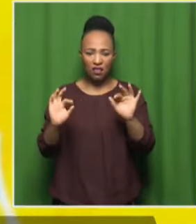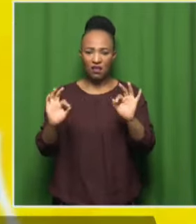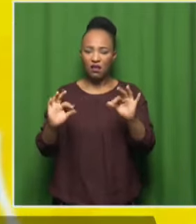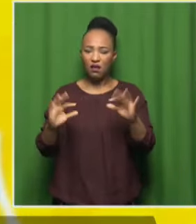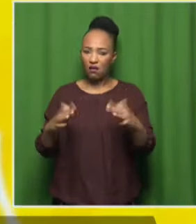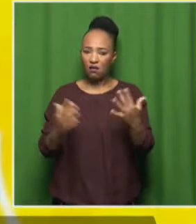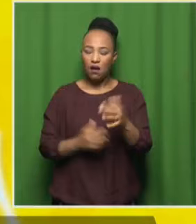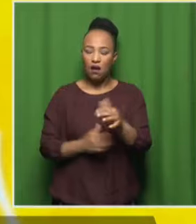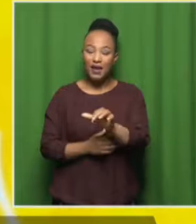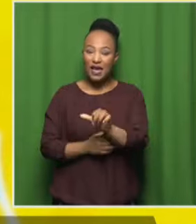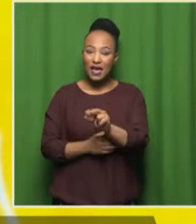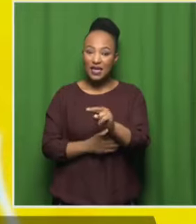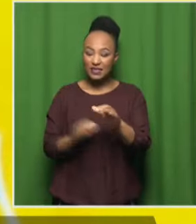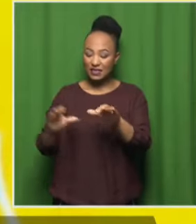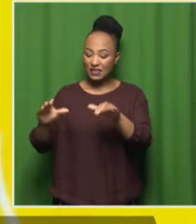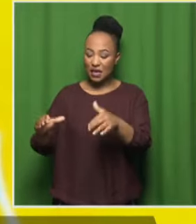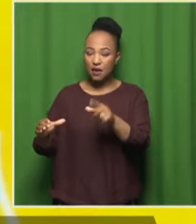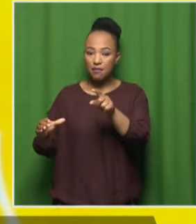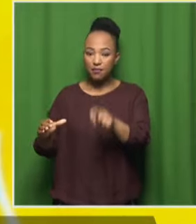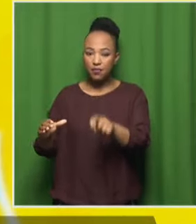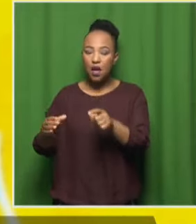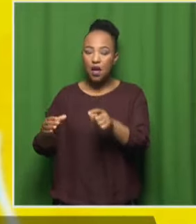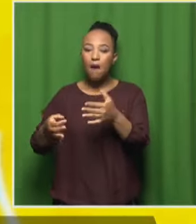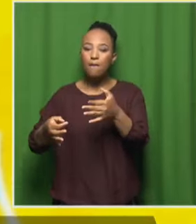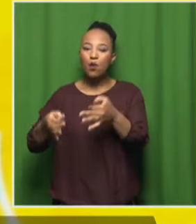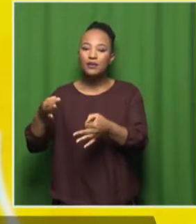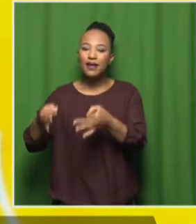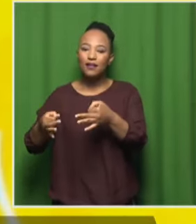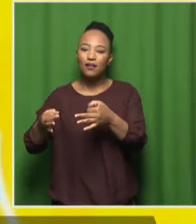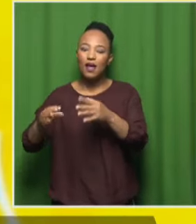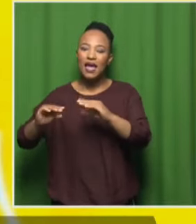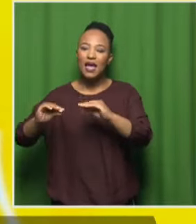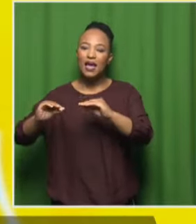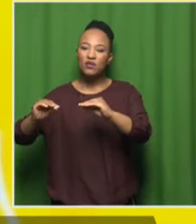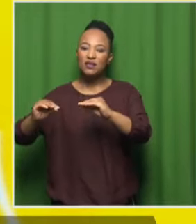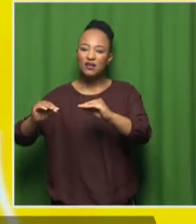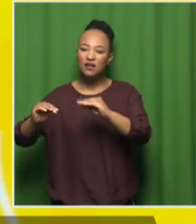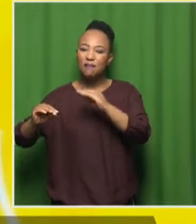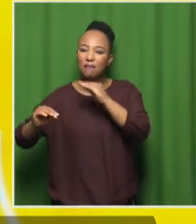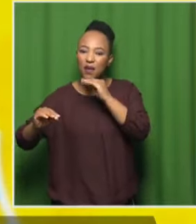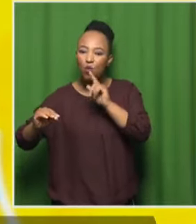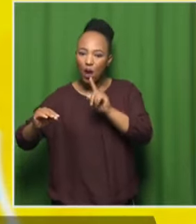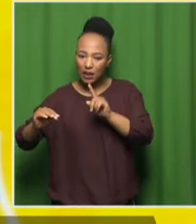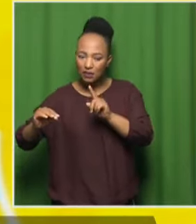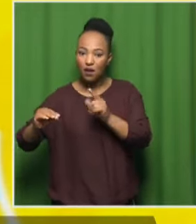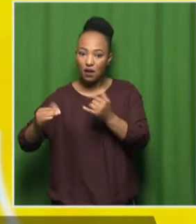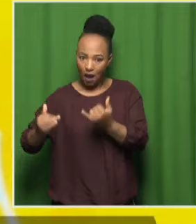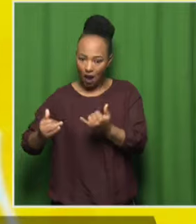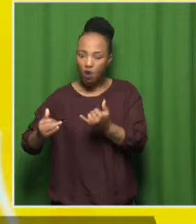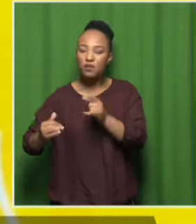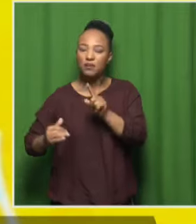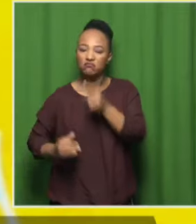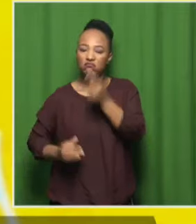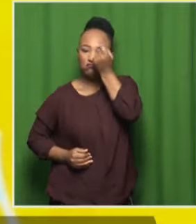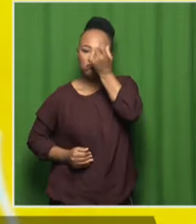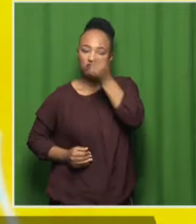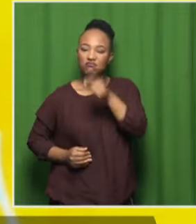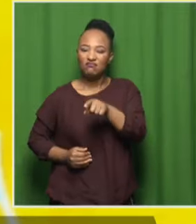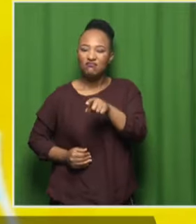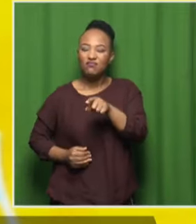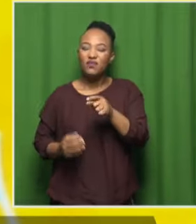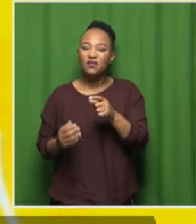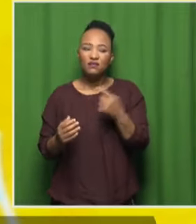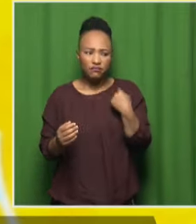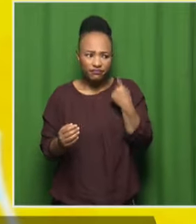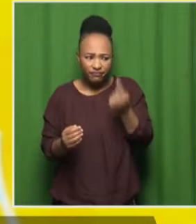grips with what political education should be. Now, there is evidence that when